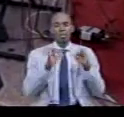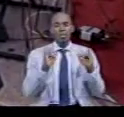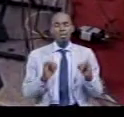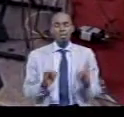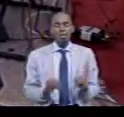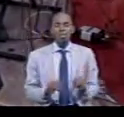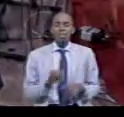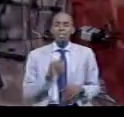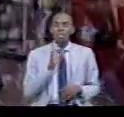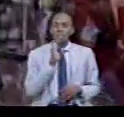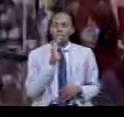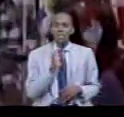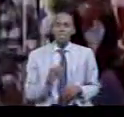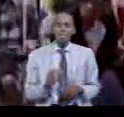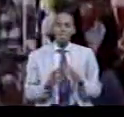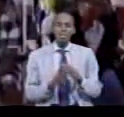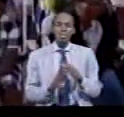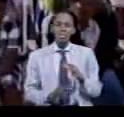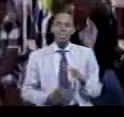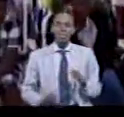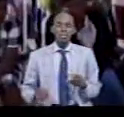He is our solid rock.